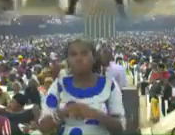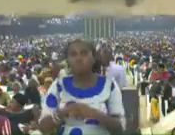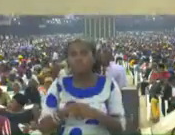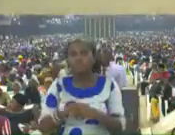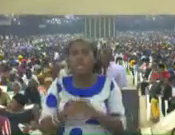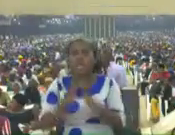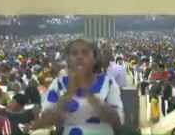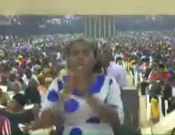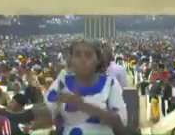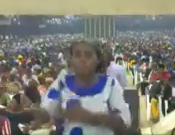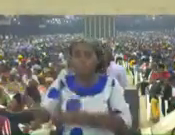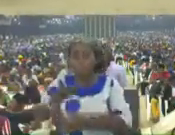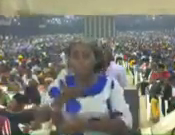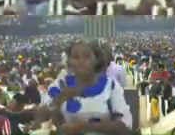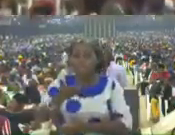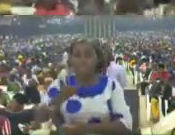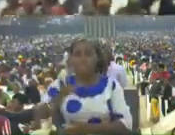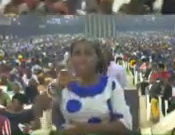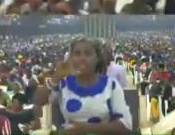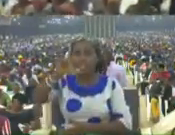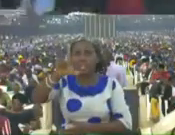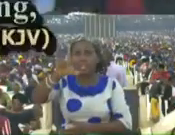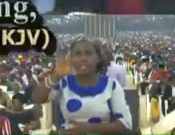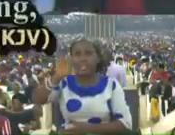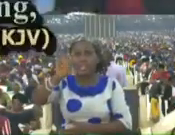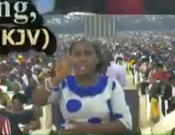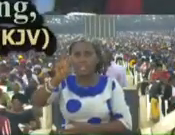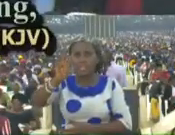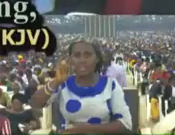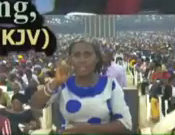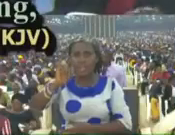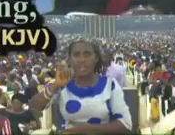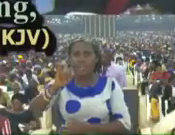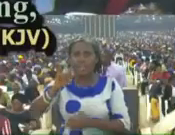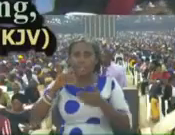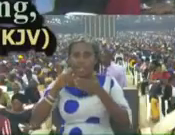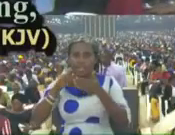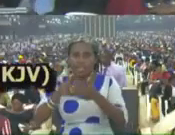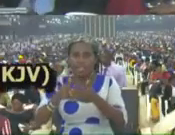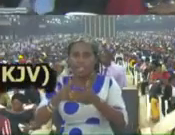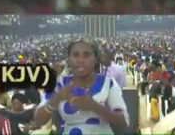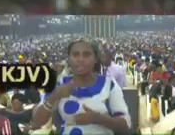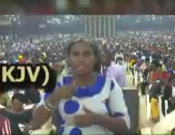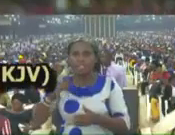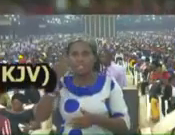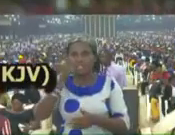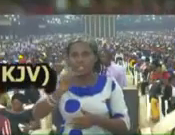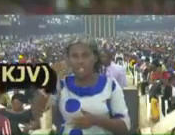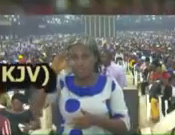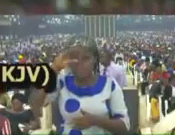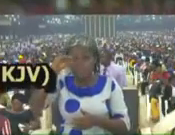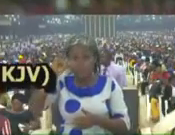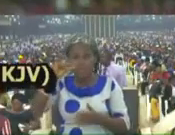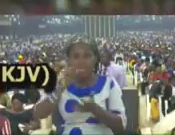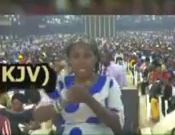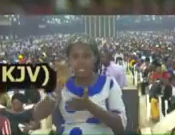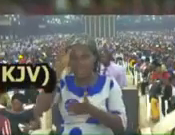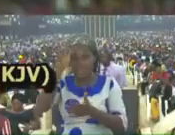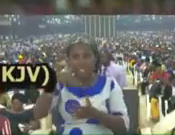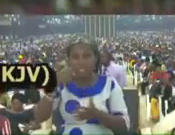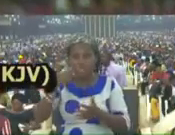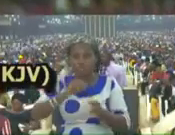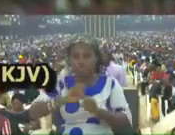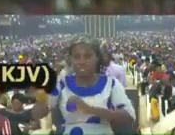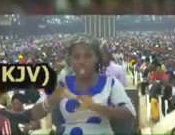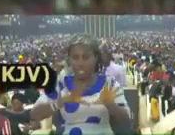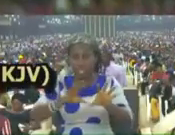bring Levi near me. The boy that the father said will be scattered. God said,